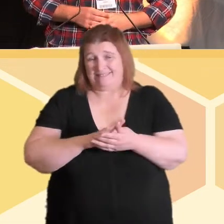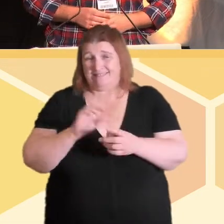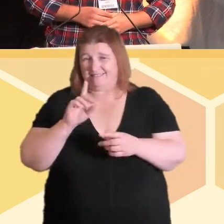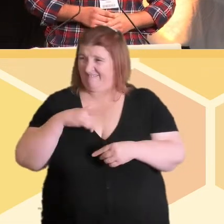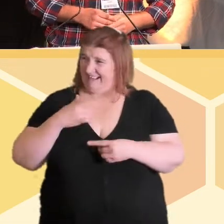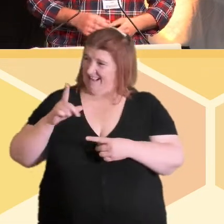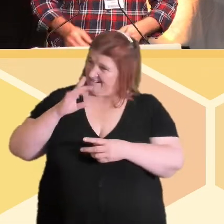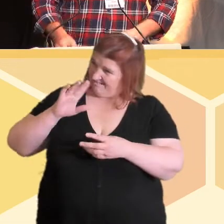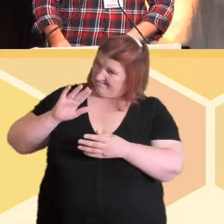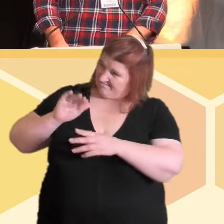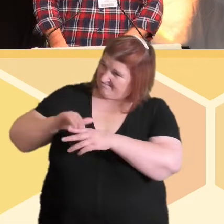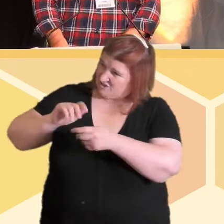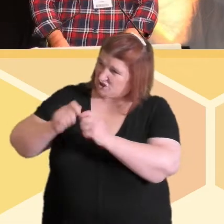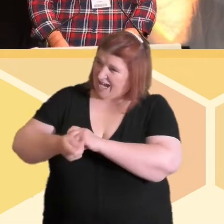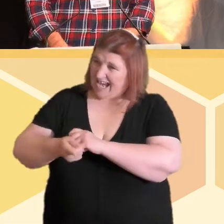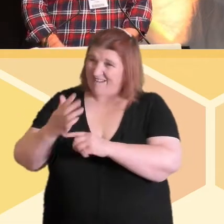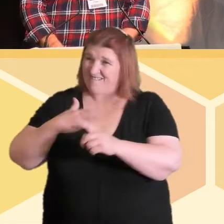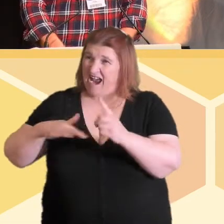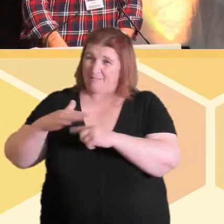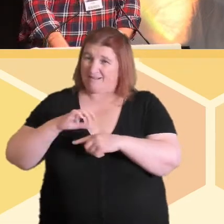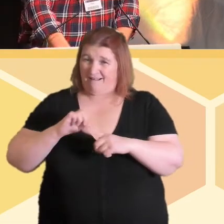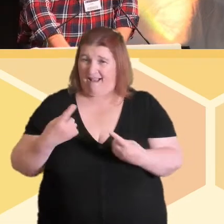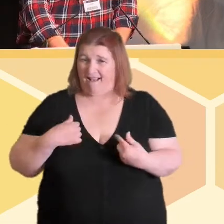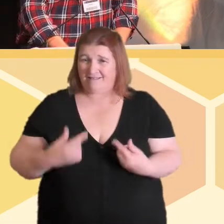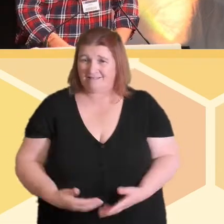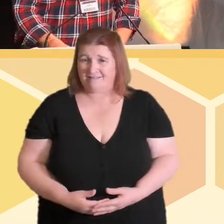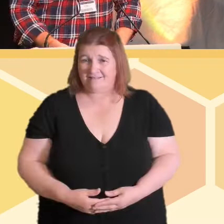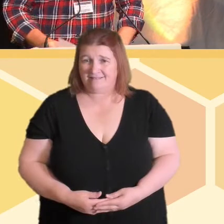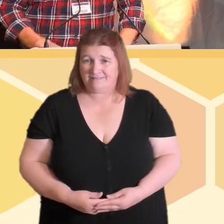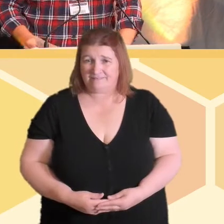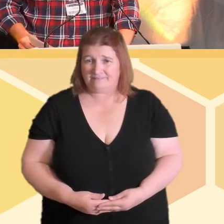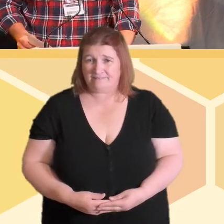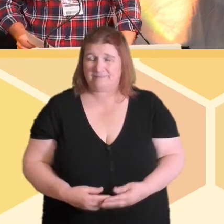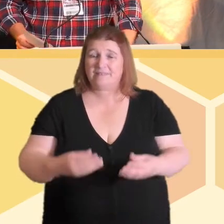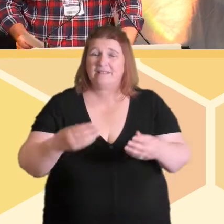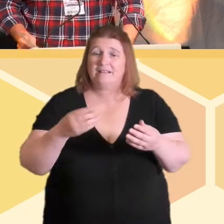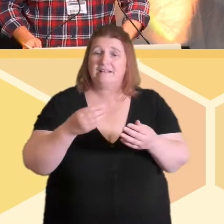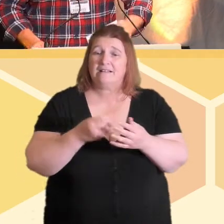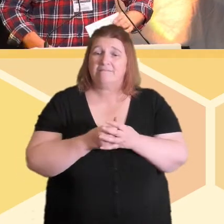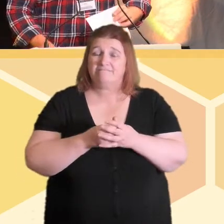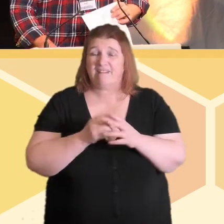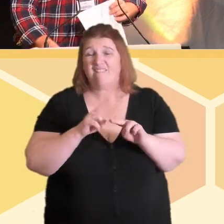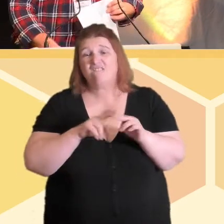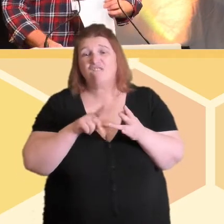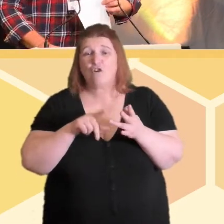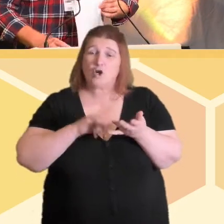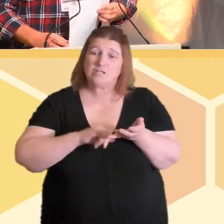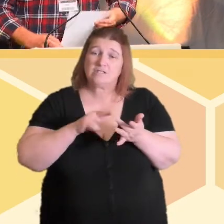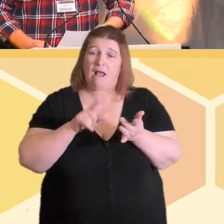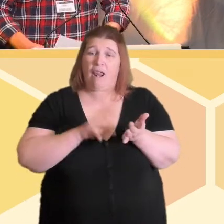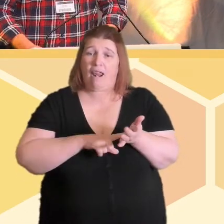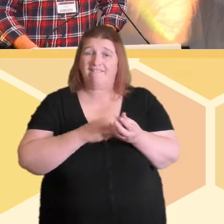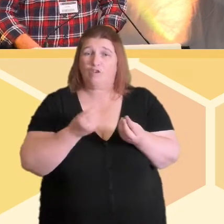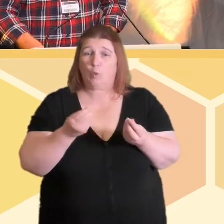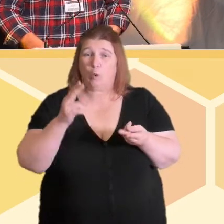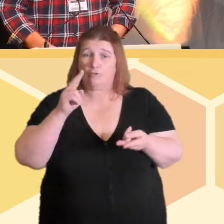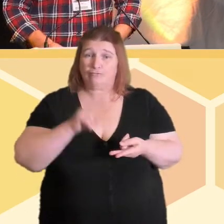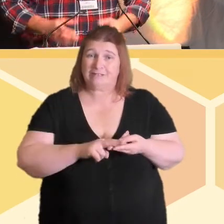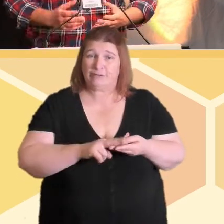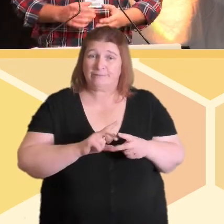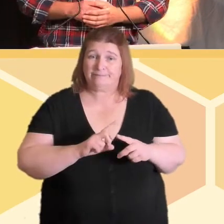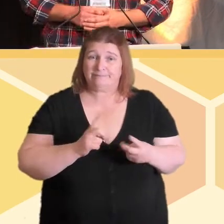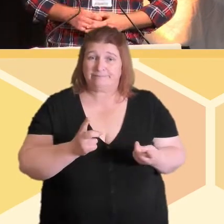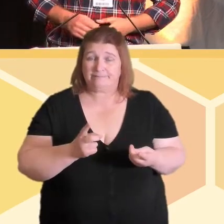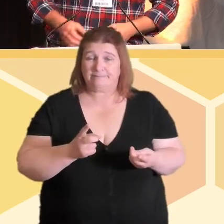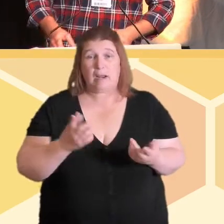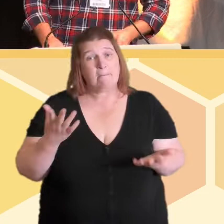environmental injustice, such as the overconsumption of fossil fuels. Yet, in the last year or so, there